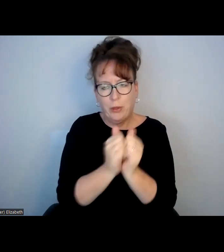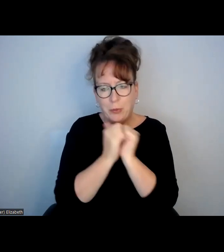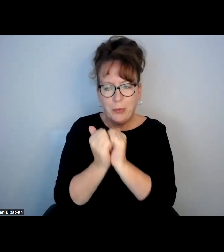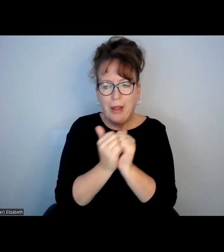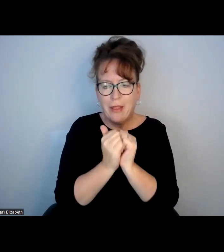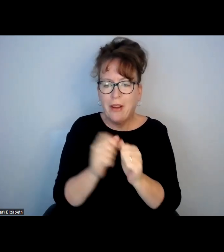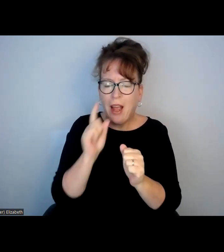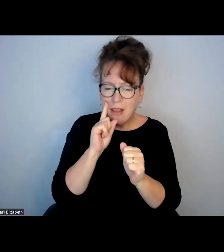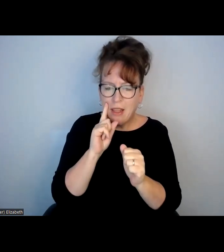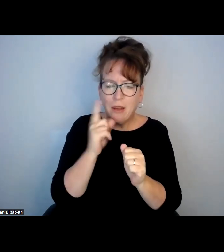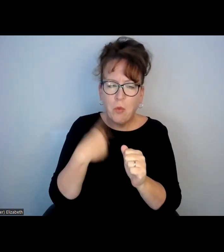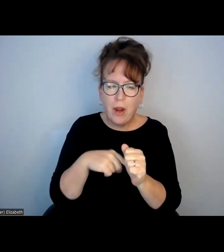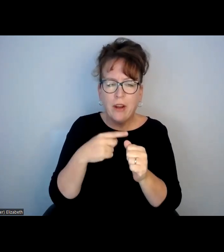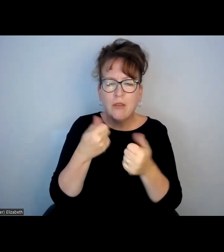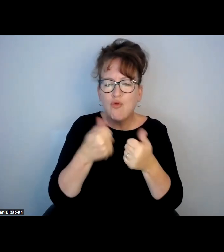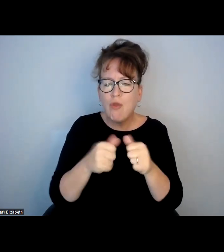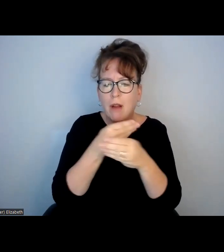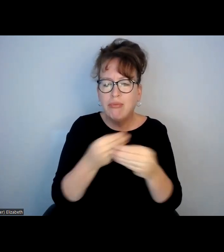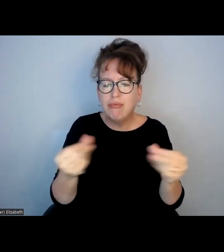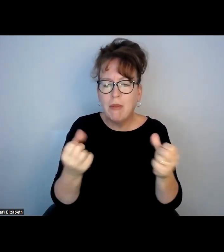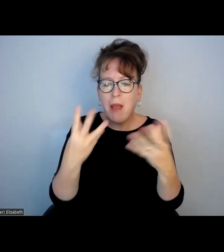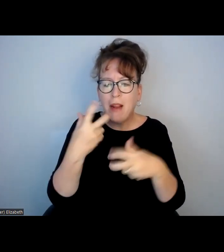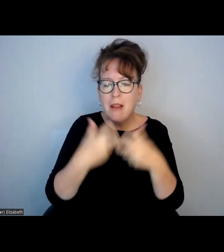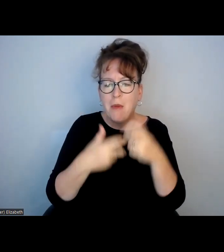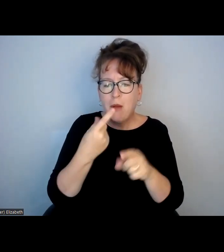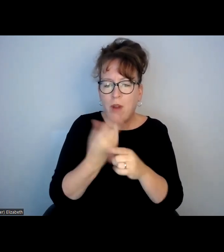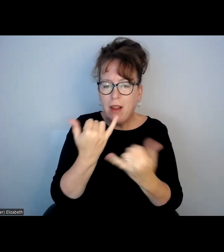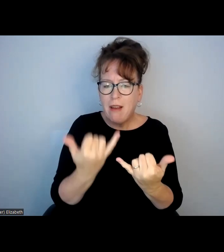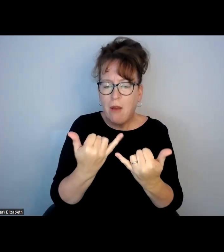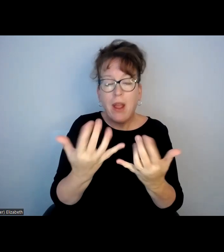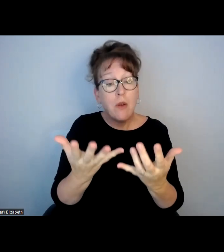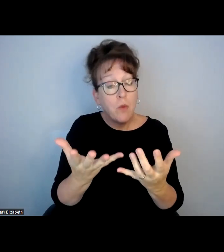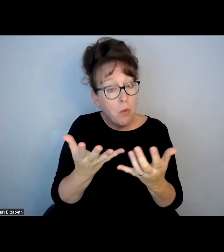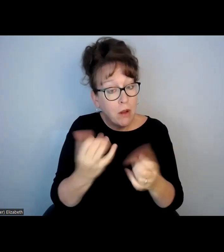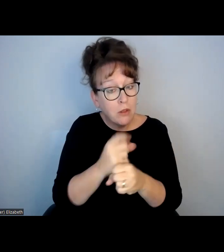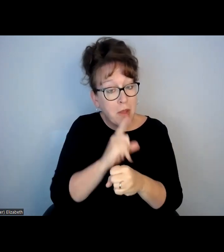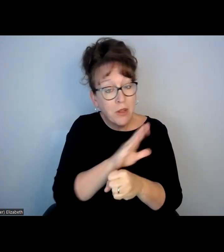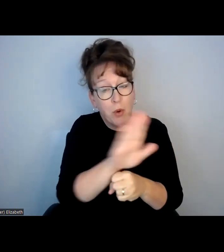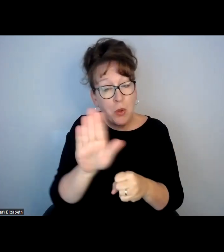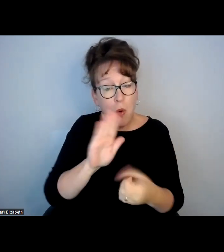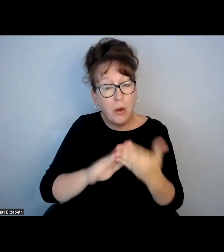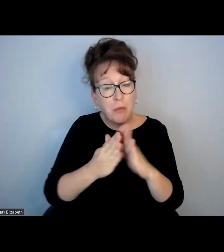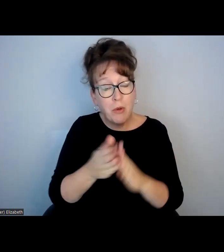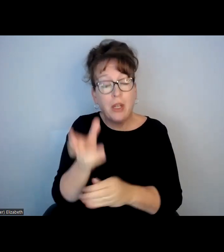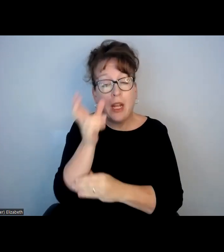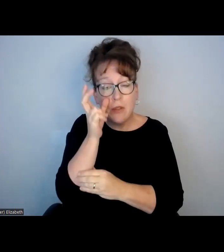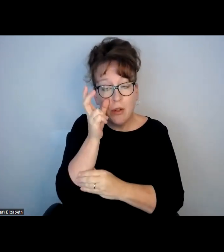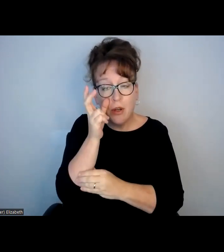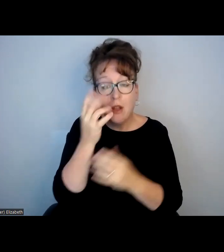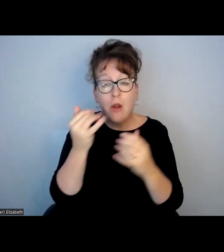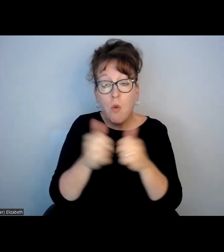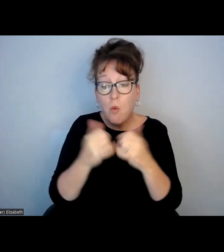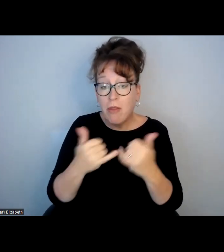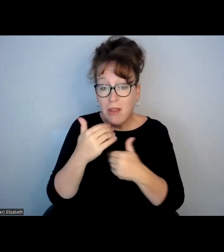we're working through those issues, and we want to make sure that communities feel heard in these siting and permitting processes, that